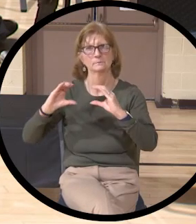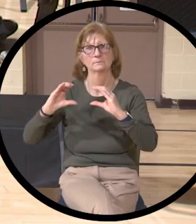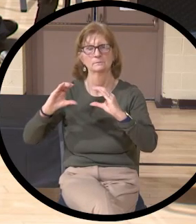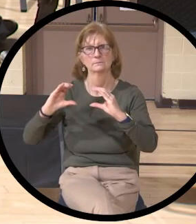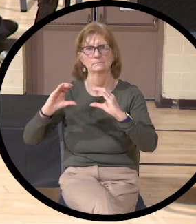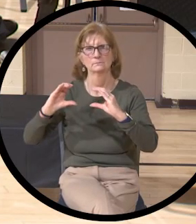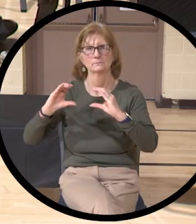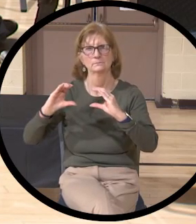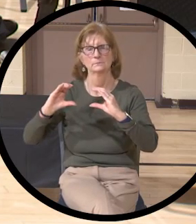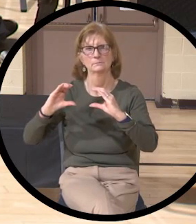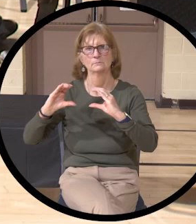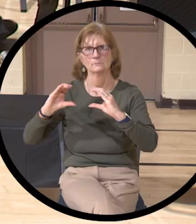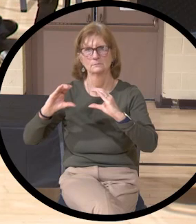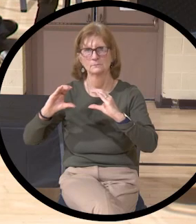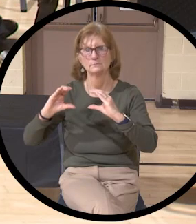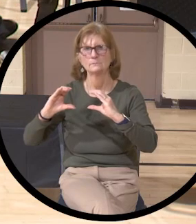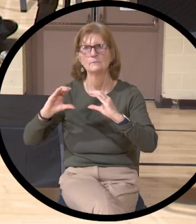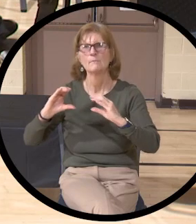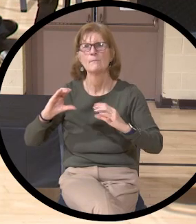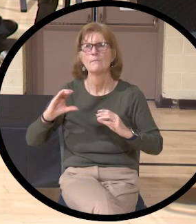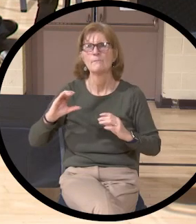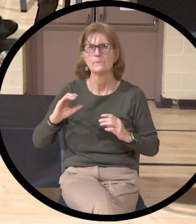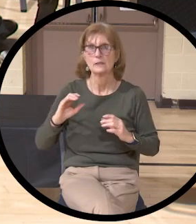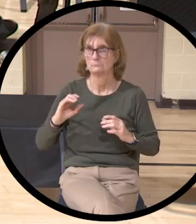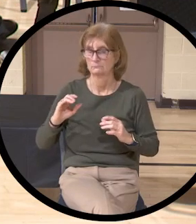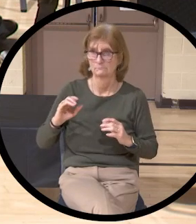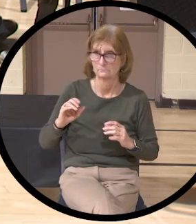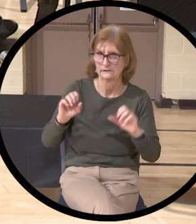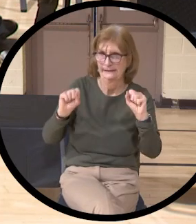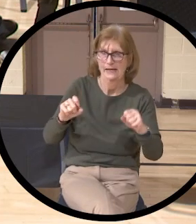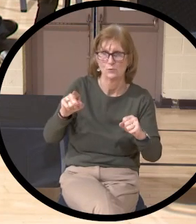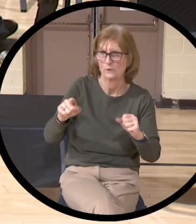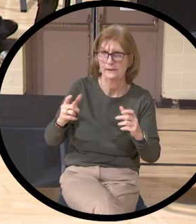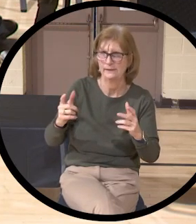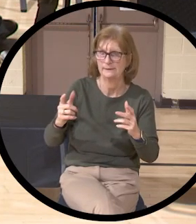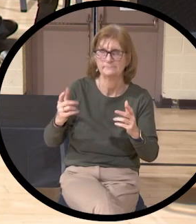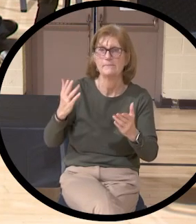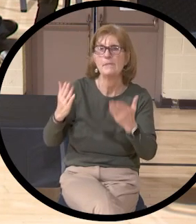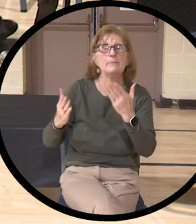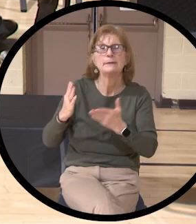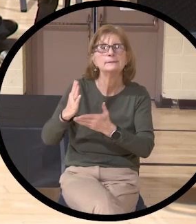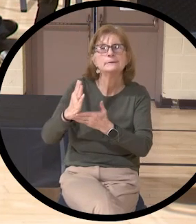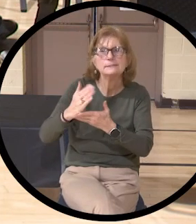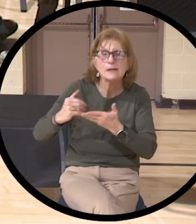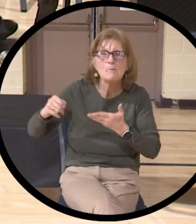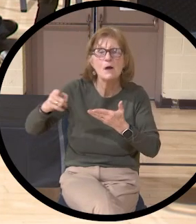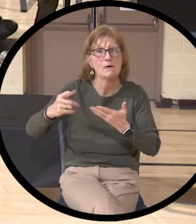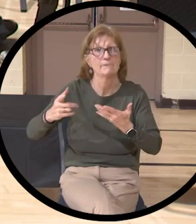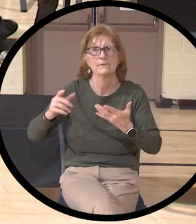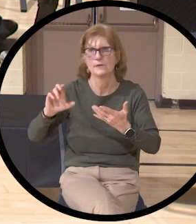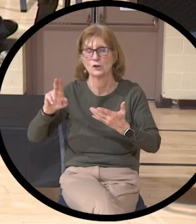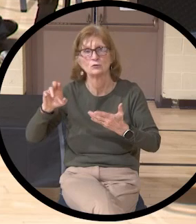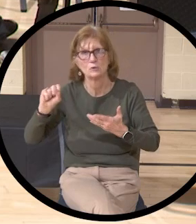not speed bumps. Speed tables. Is there any chance for making some of these crosswalks raised